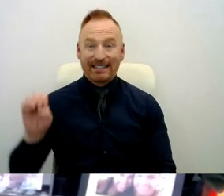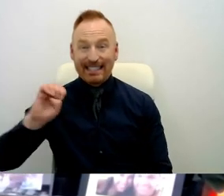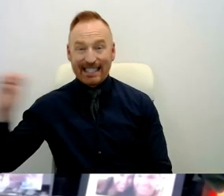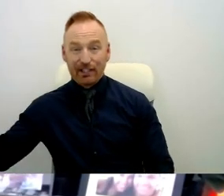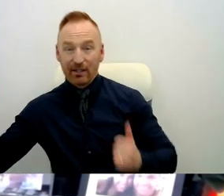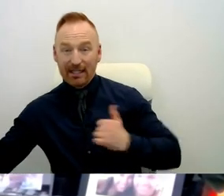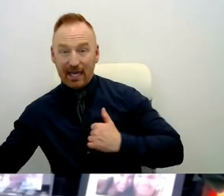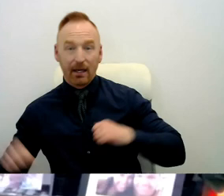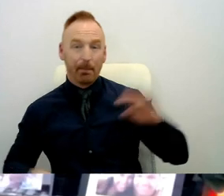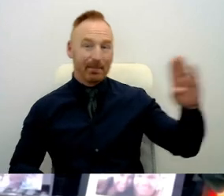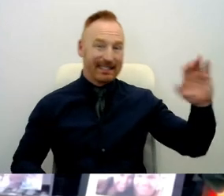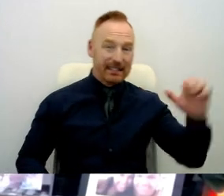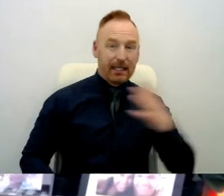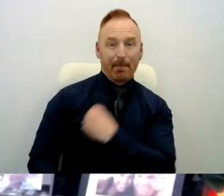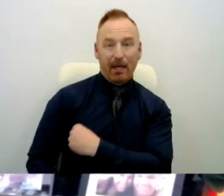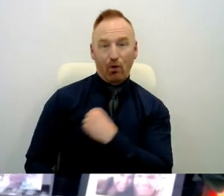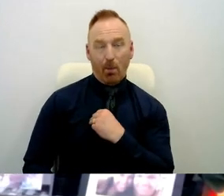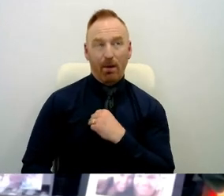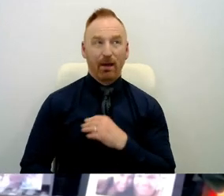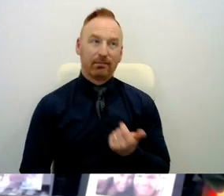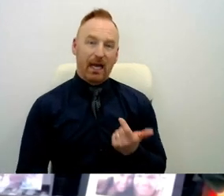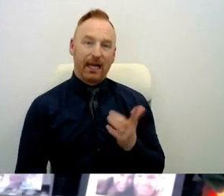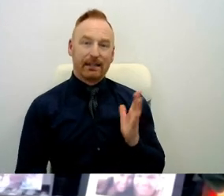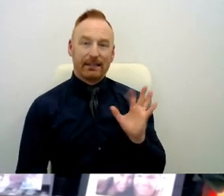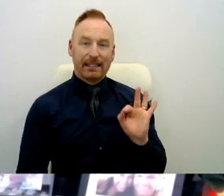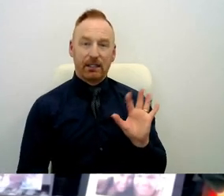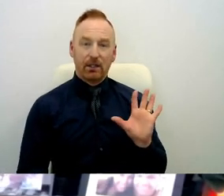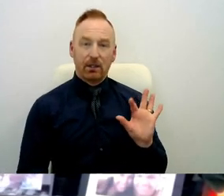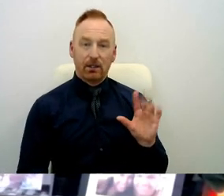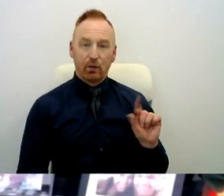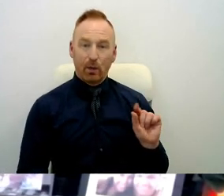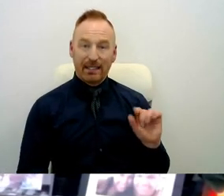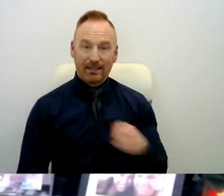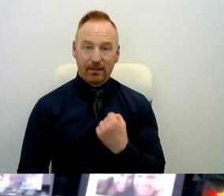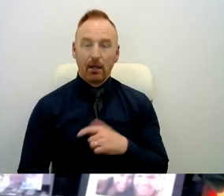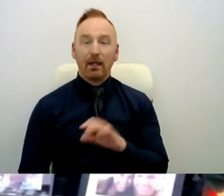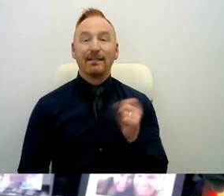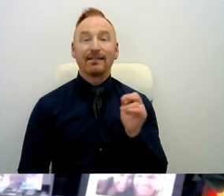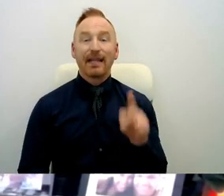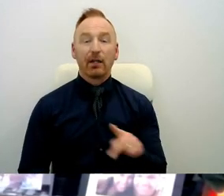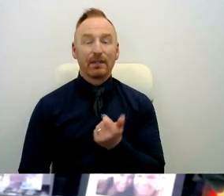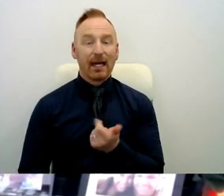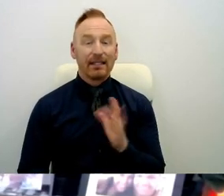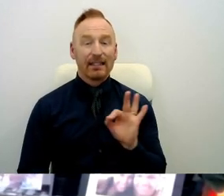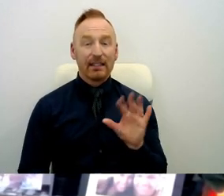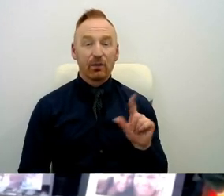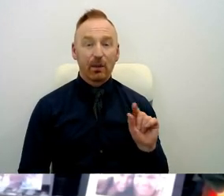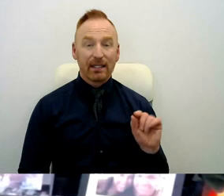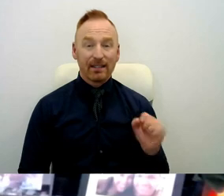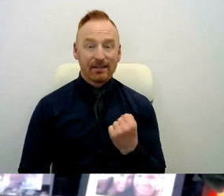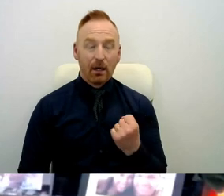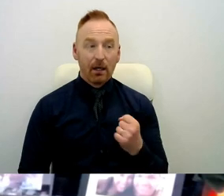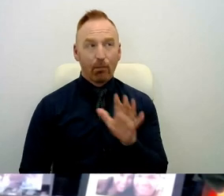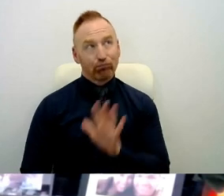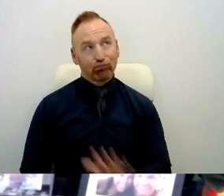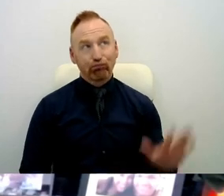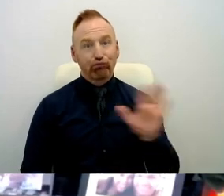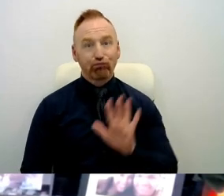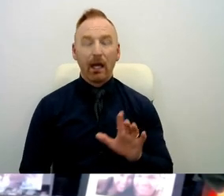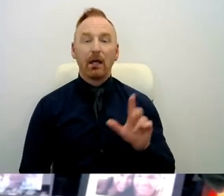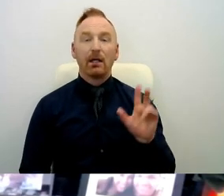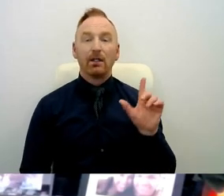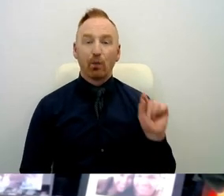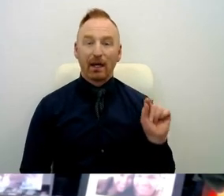BC, and Manitoba as early as the 1920s. In Saskatchewan in the late 1920s, there were